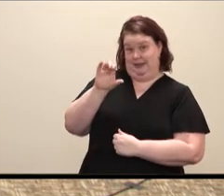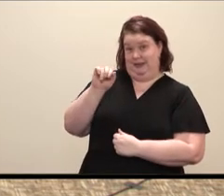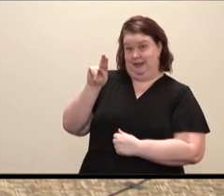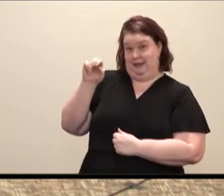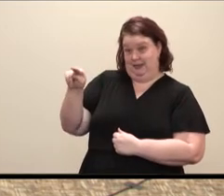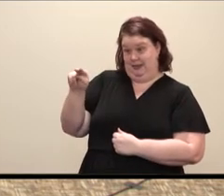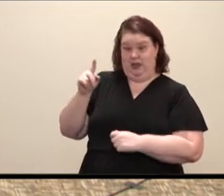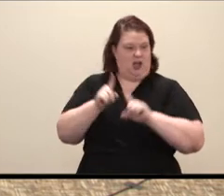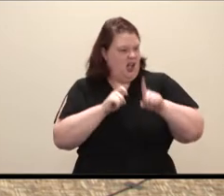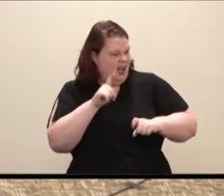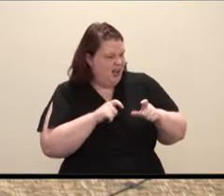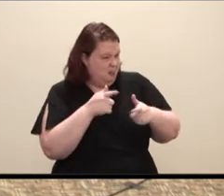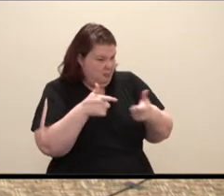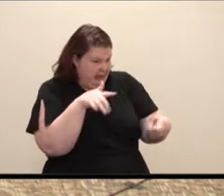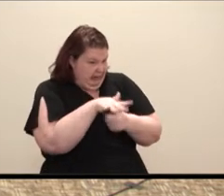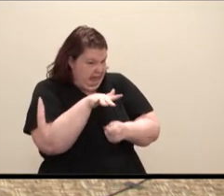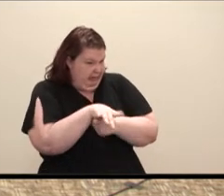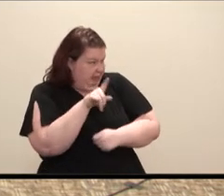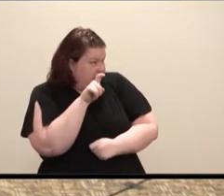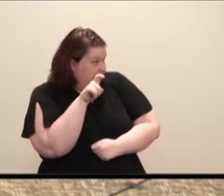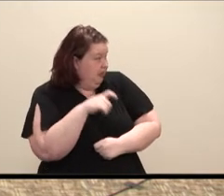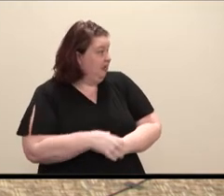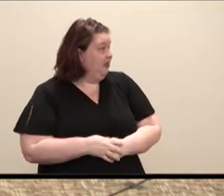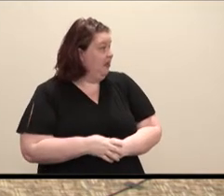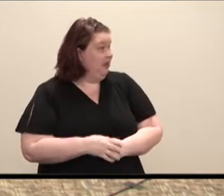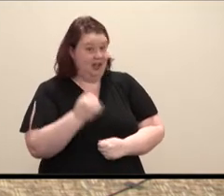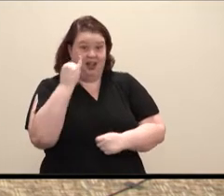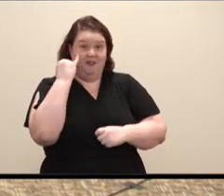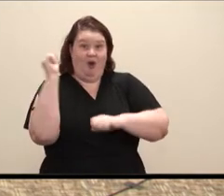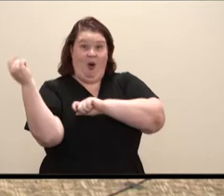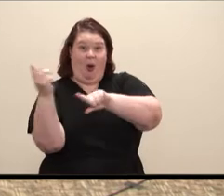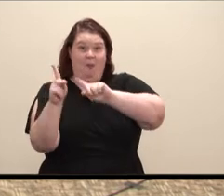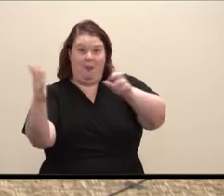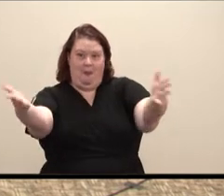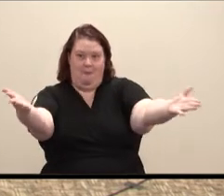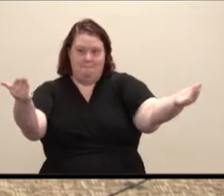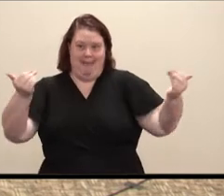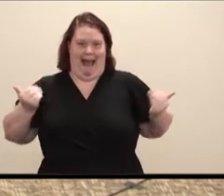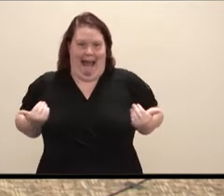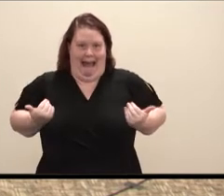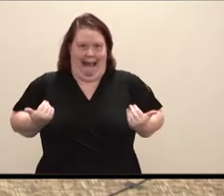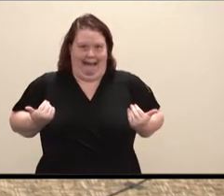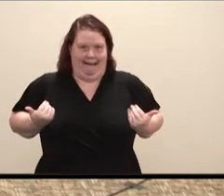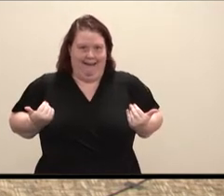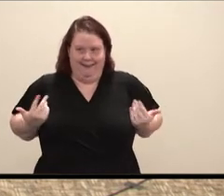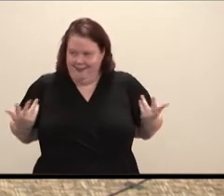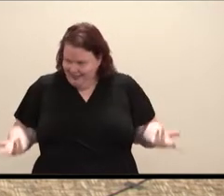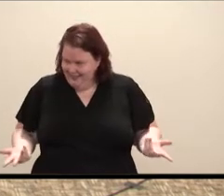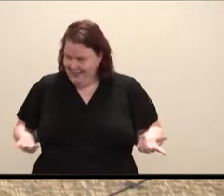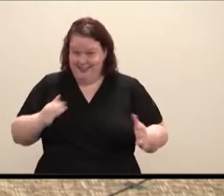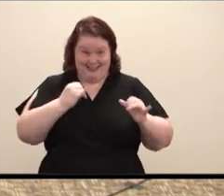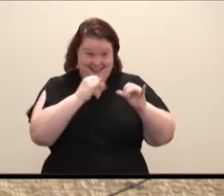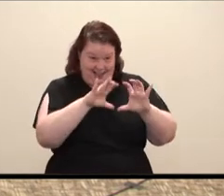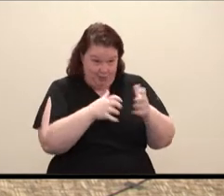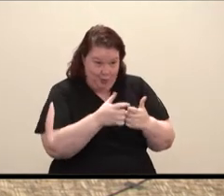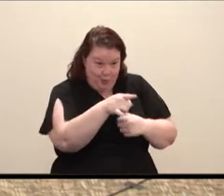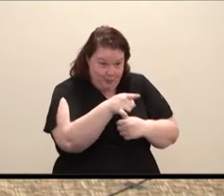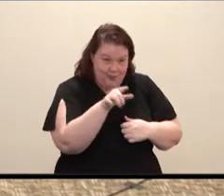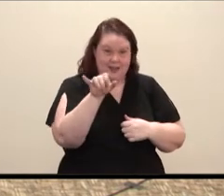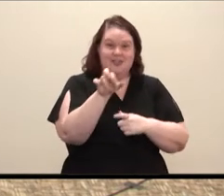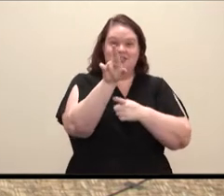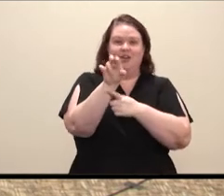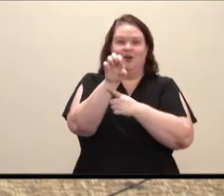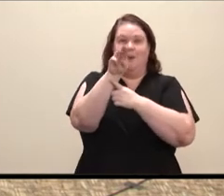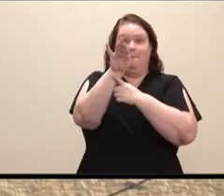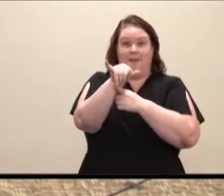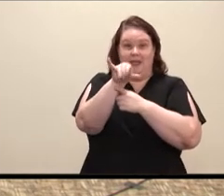whether it was big enough because of all the people who are going to come back. Jeremy was in that group. Were you in our group too? Jeremy Davis